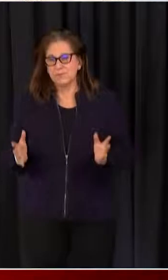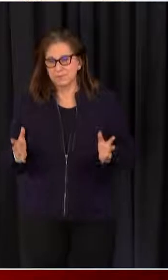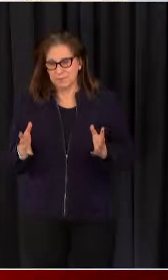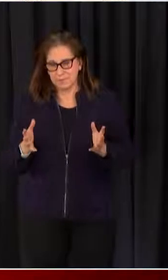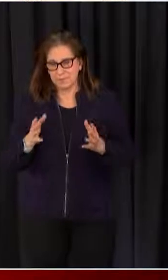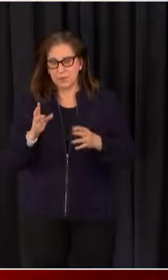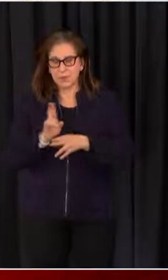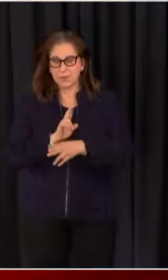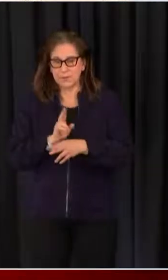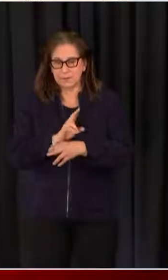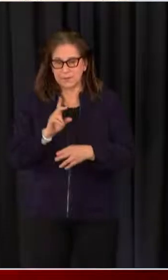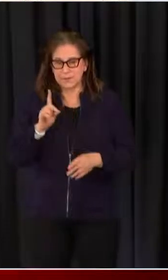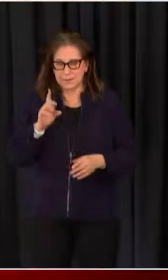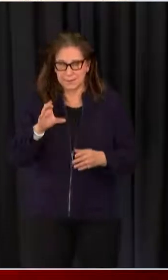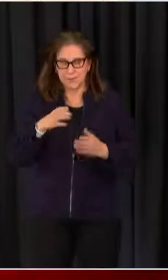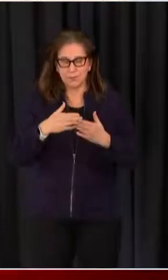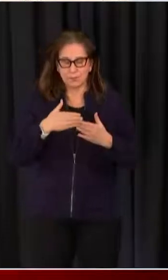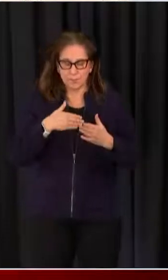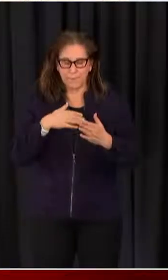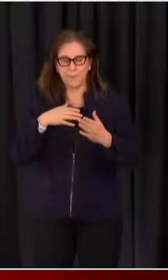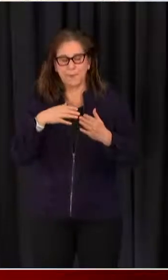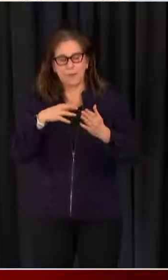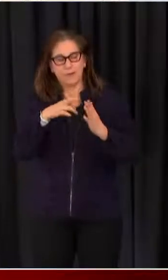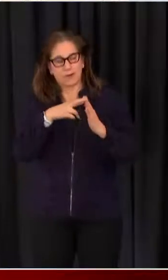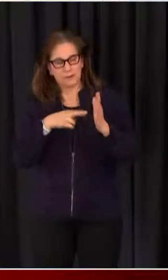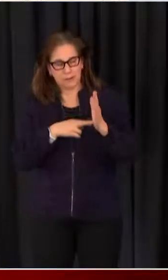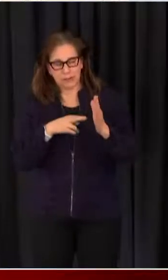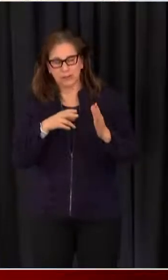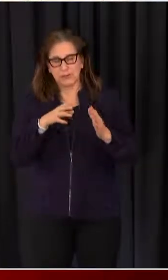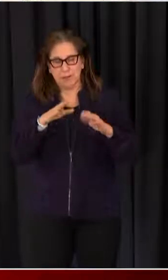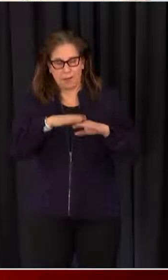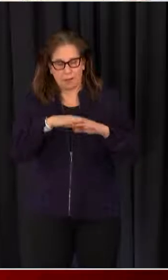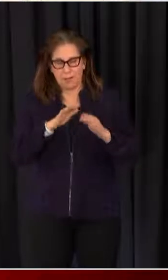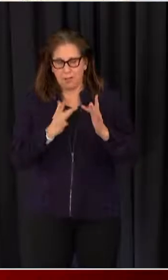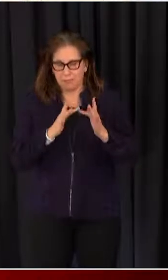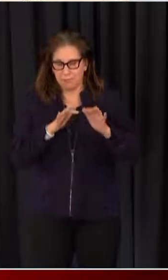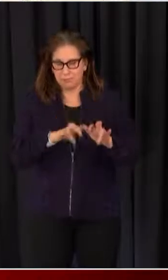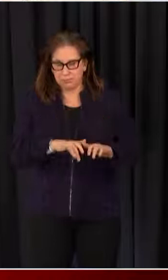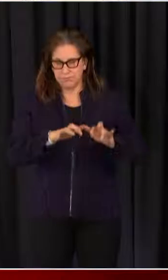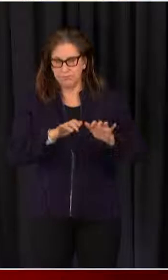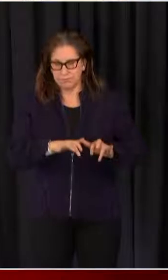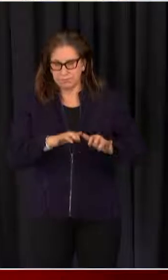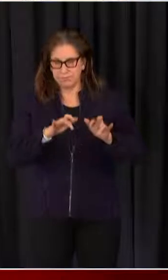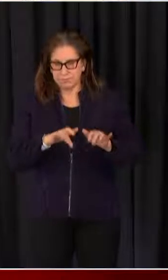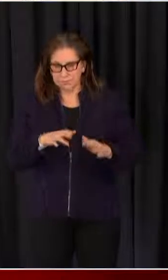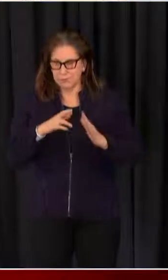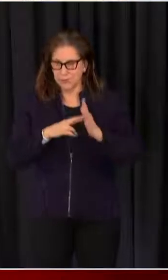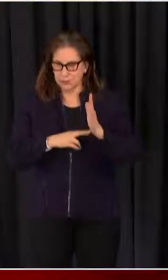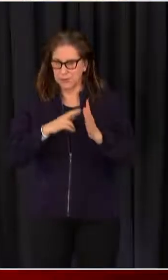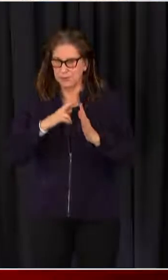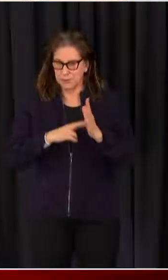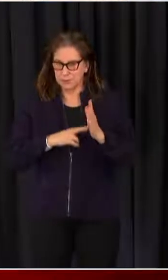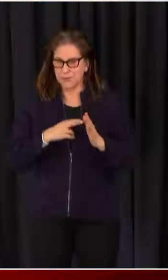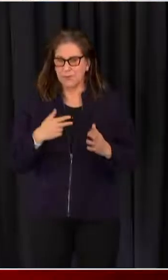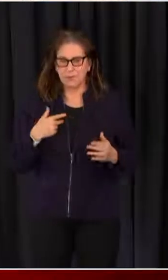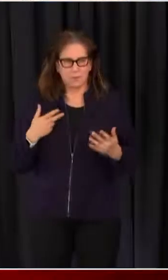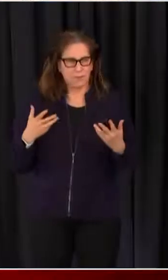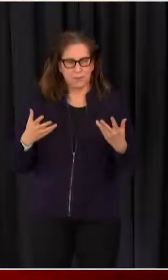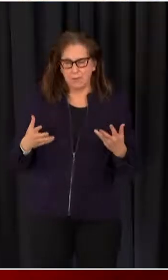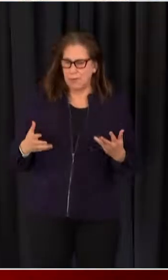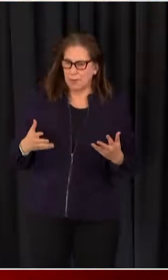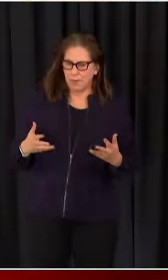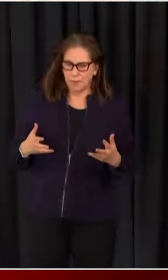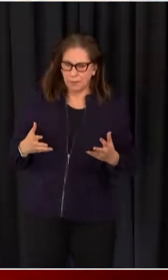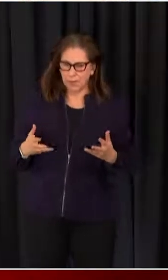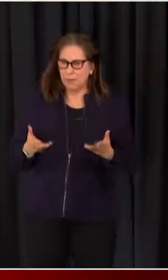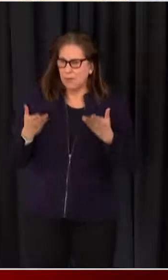the district's pre-registration system beginning next week. We, of course, have already